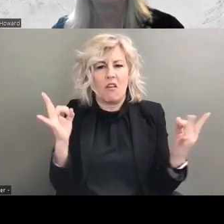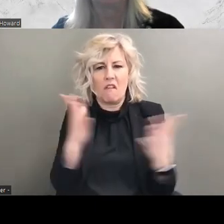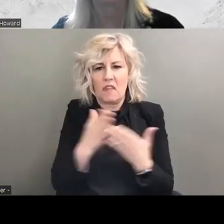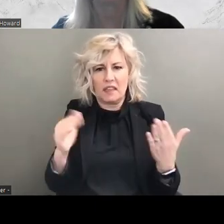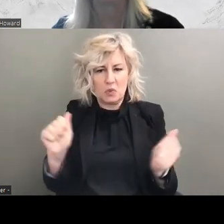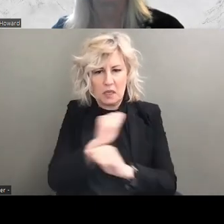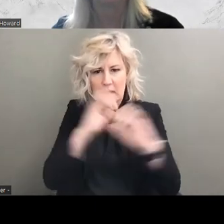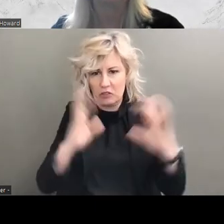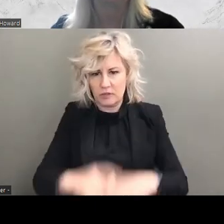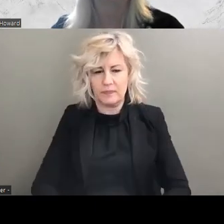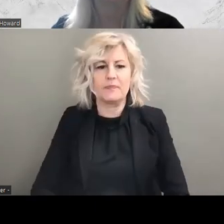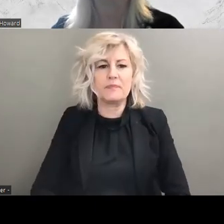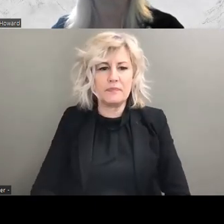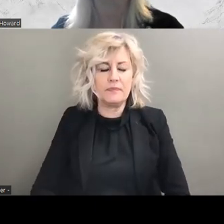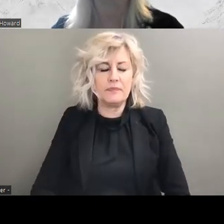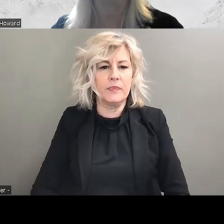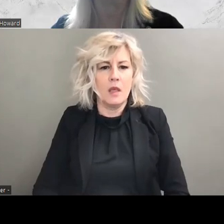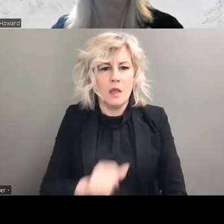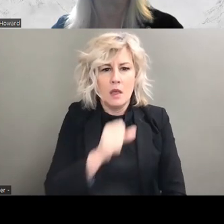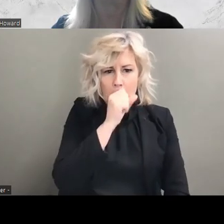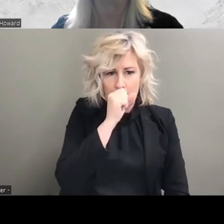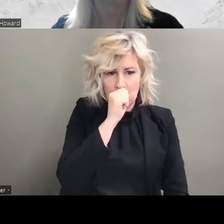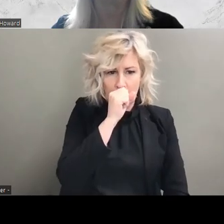can imagine. Next slide.